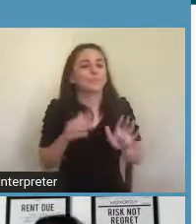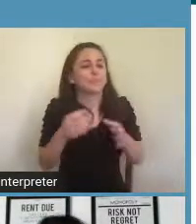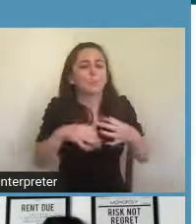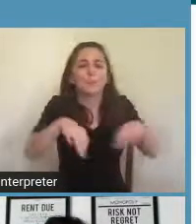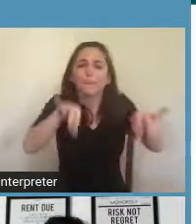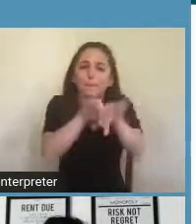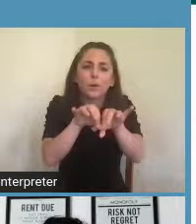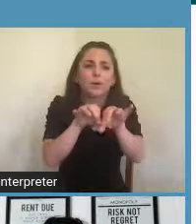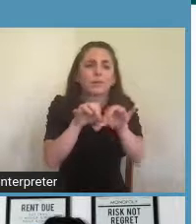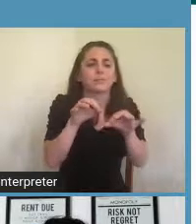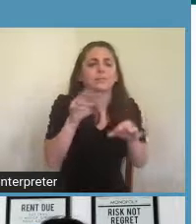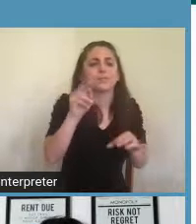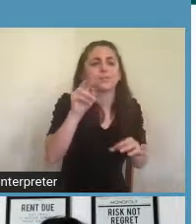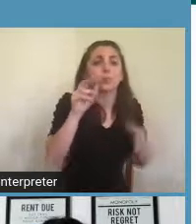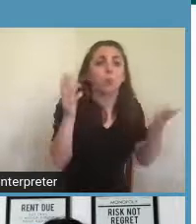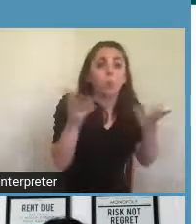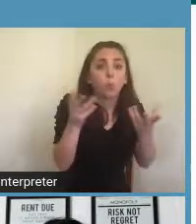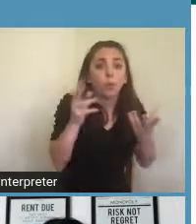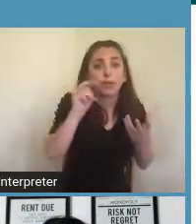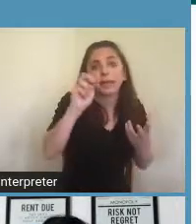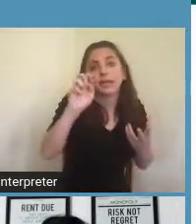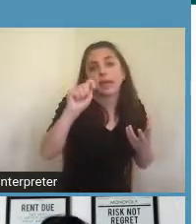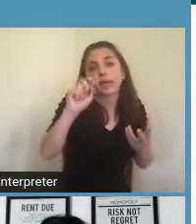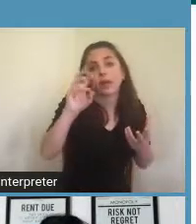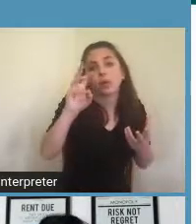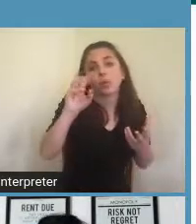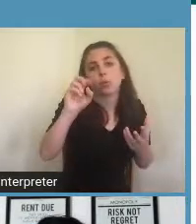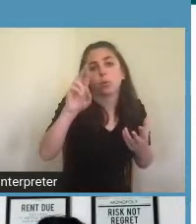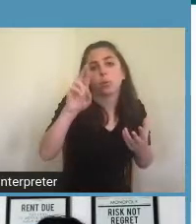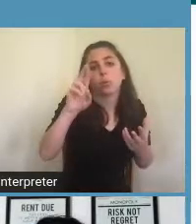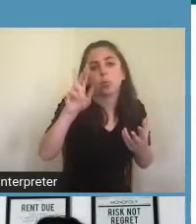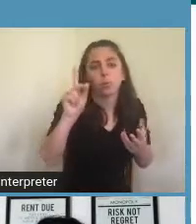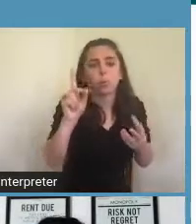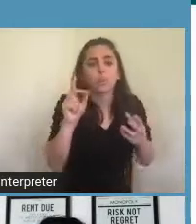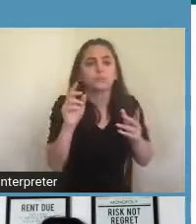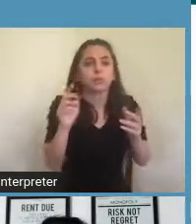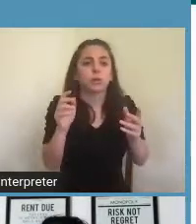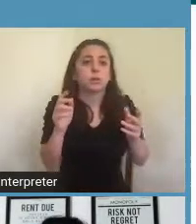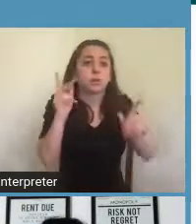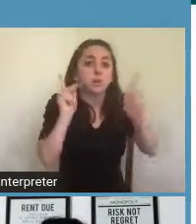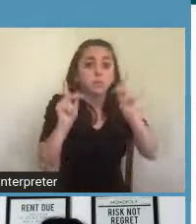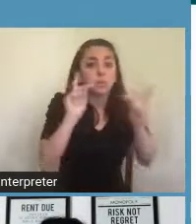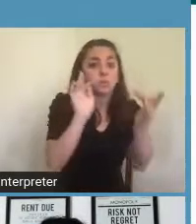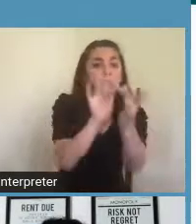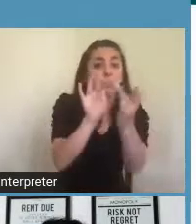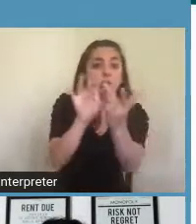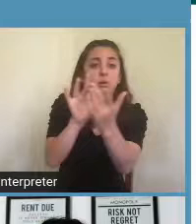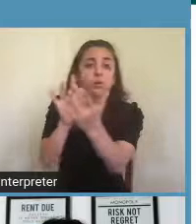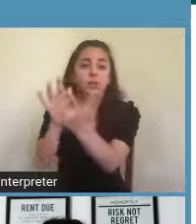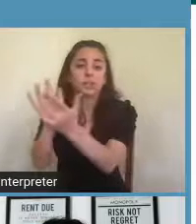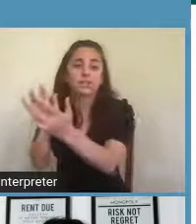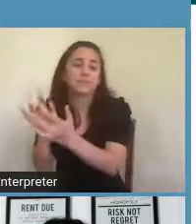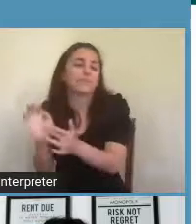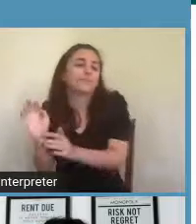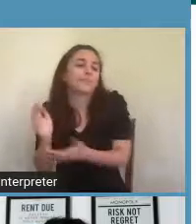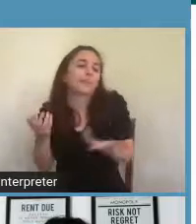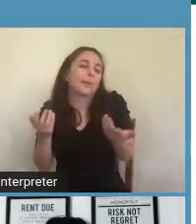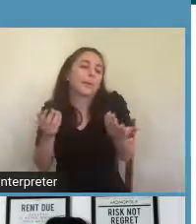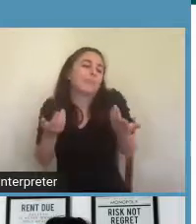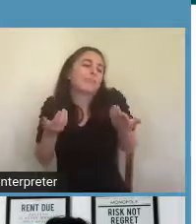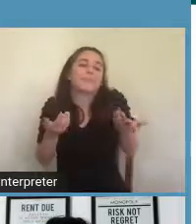network. And in some ways, this feels so simple, but you would be so